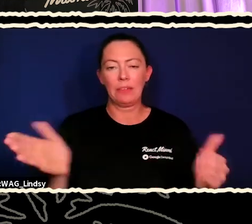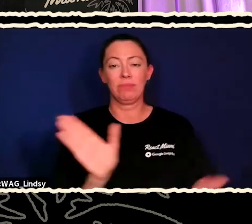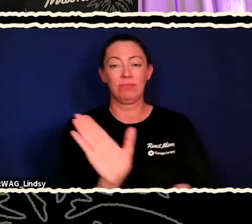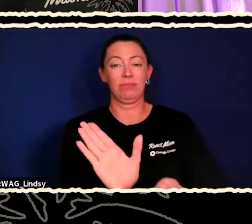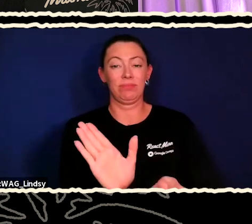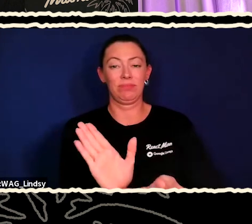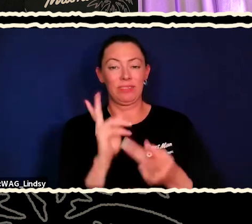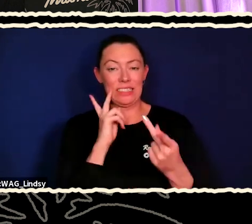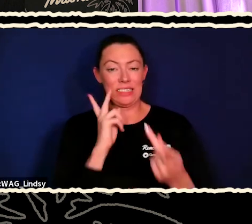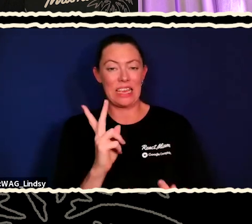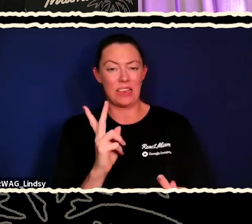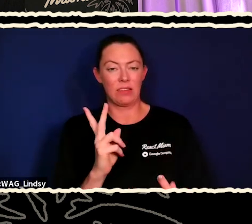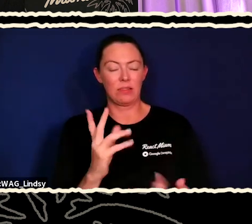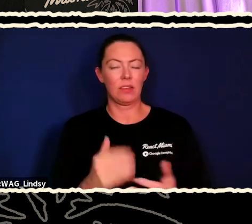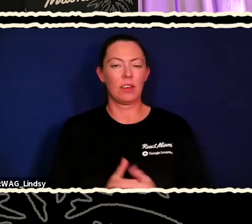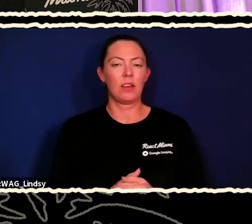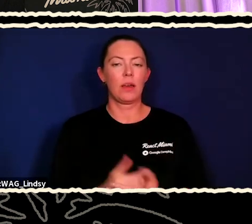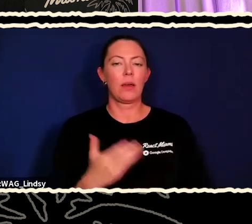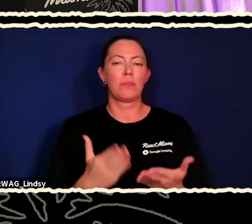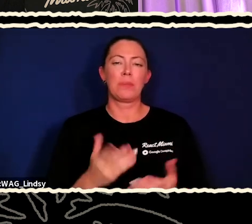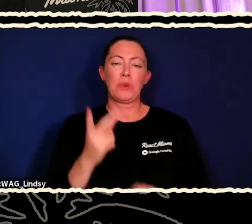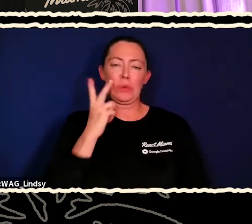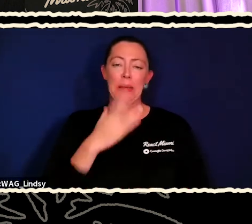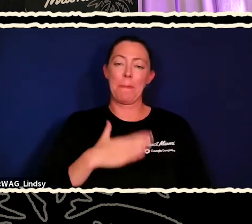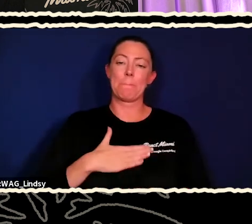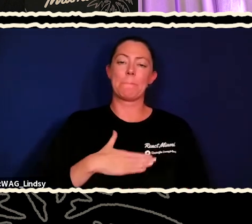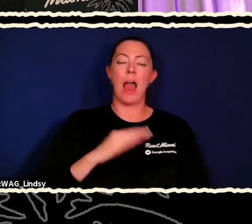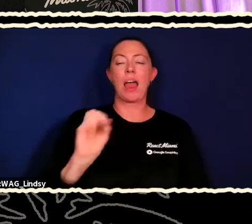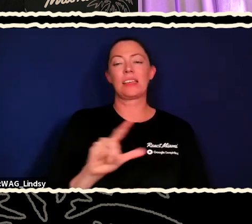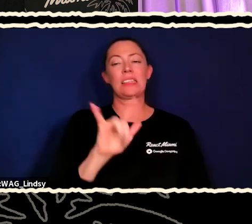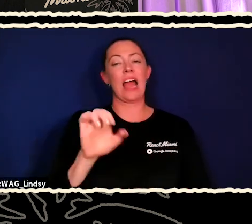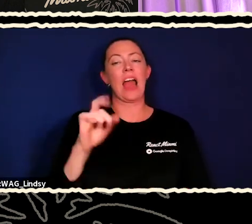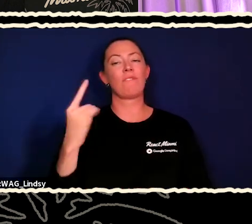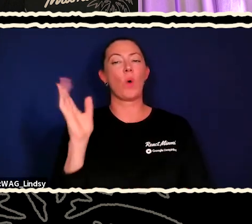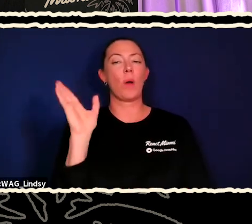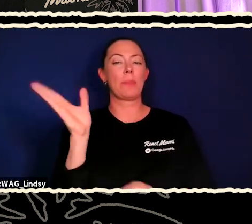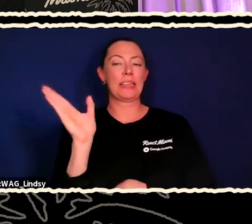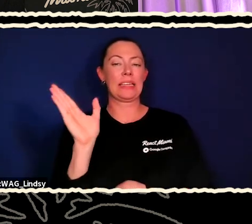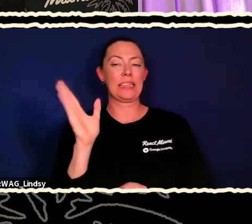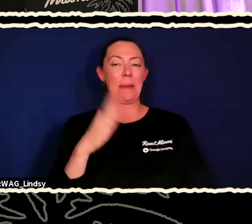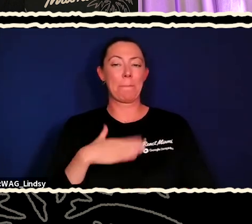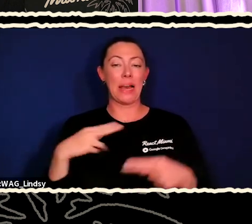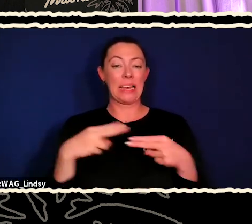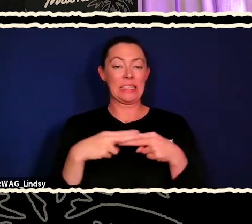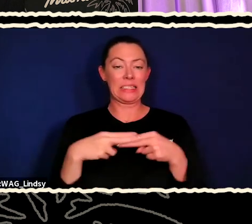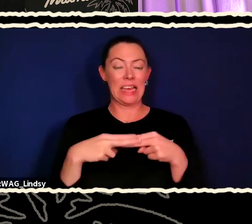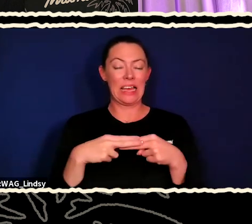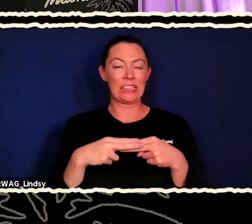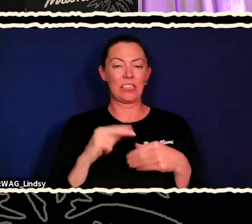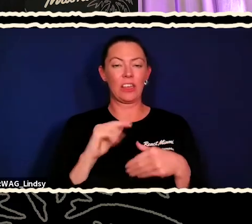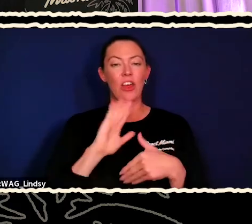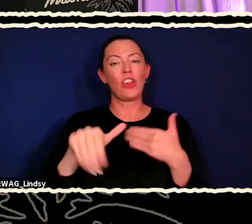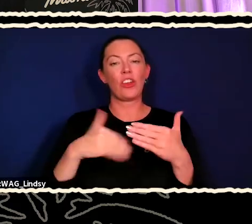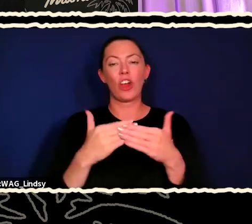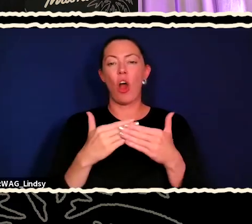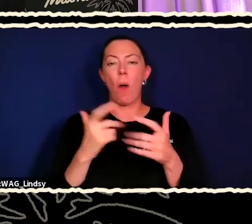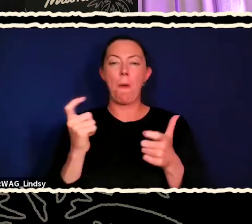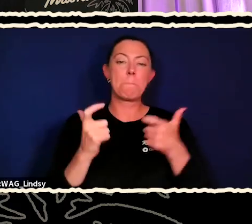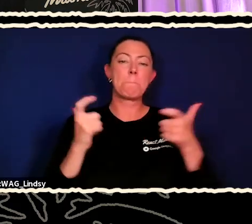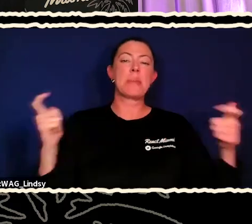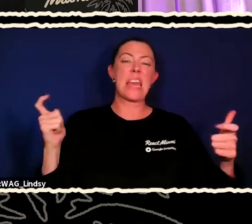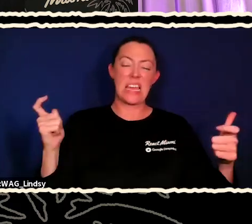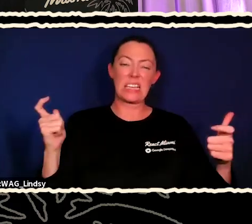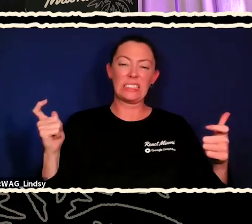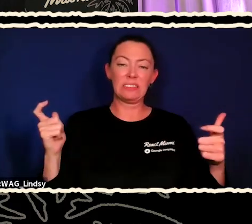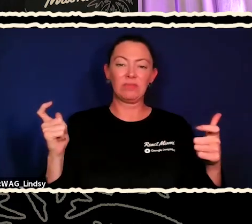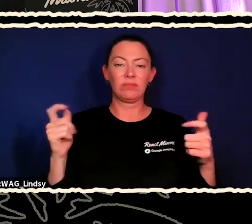may have noticed my style. I'll do that. My style of presenting, or my slides, they're all very gorilla and very big. So